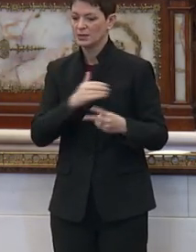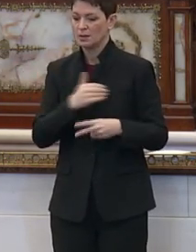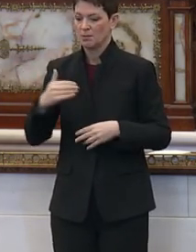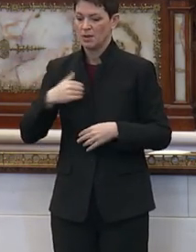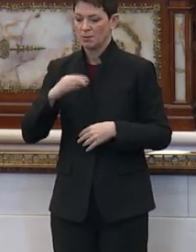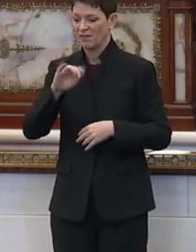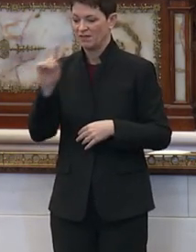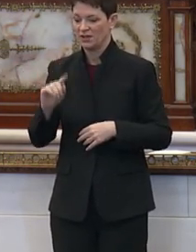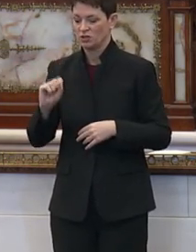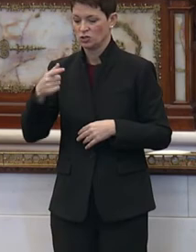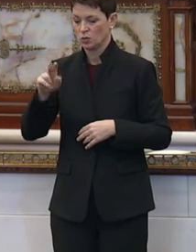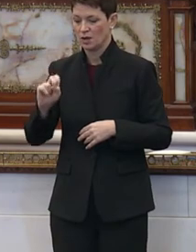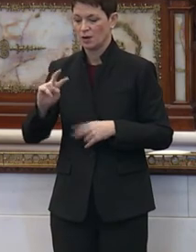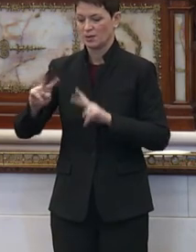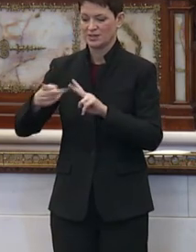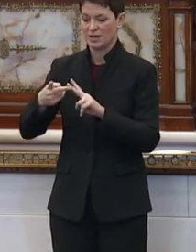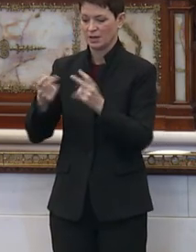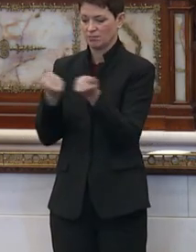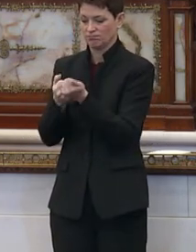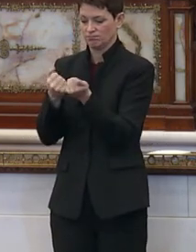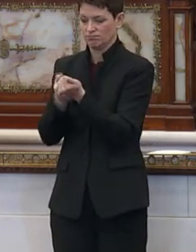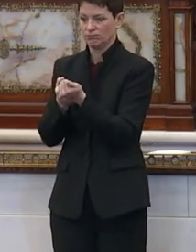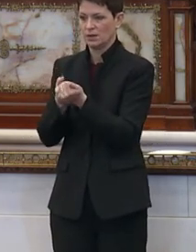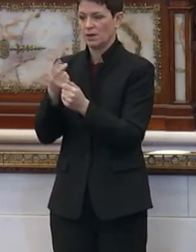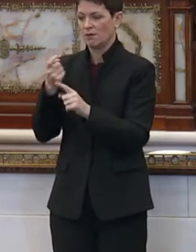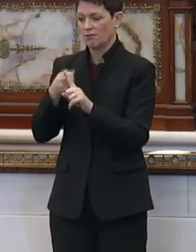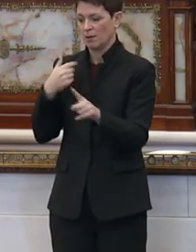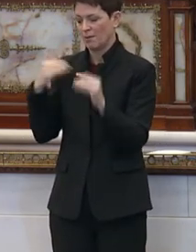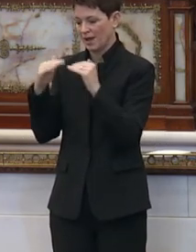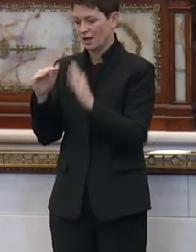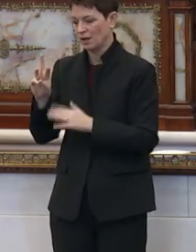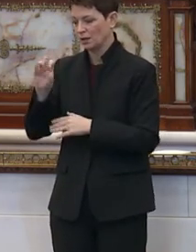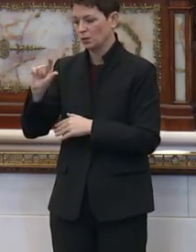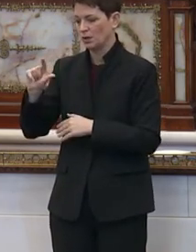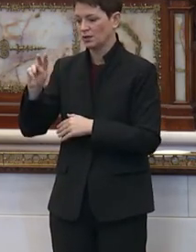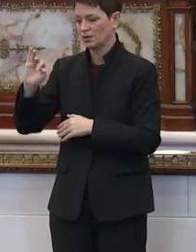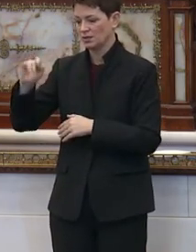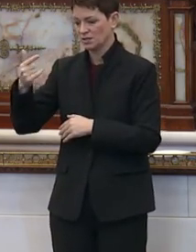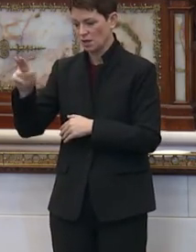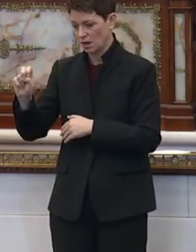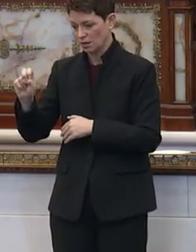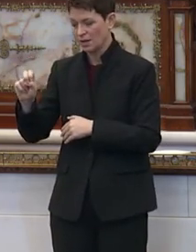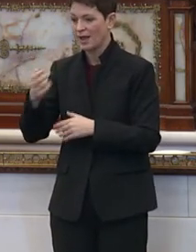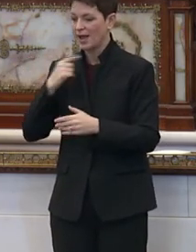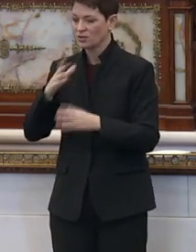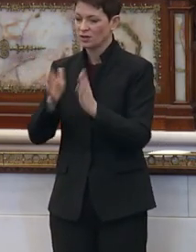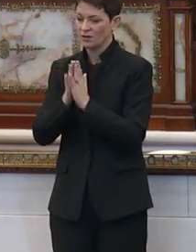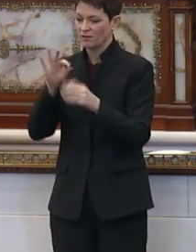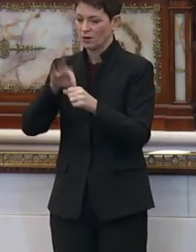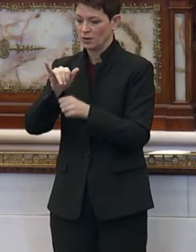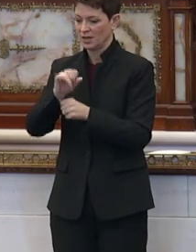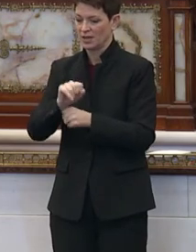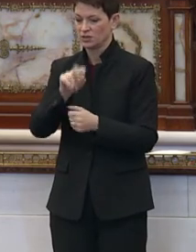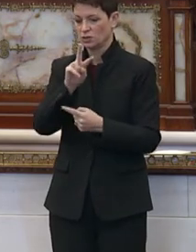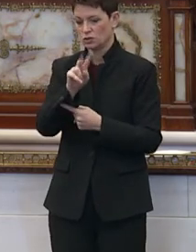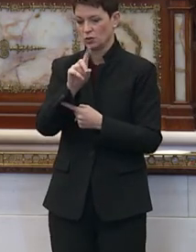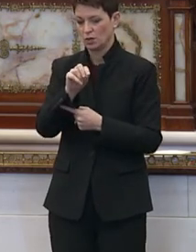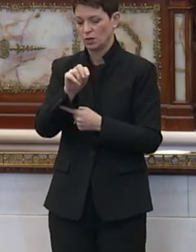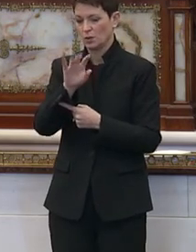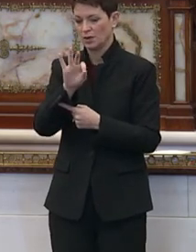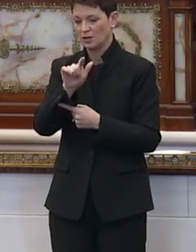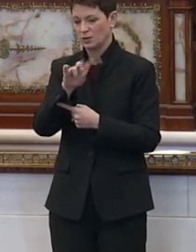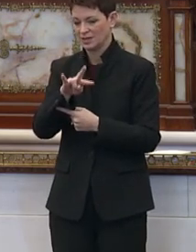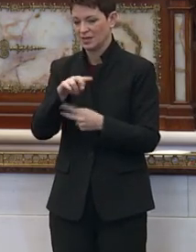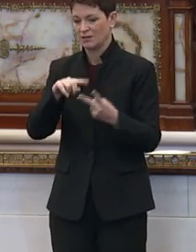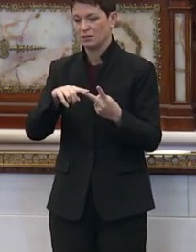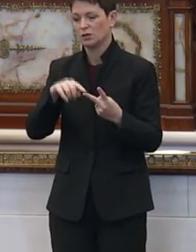Fifth Square, I would like to second a comment made by my colleague Will Tung and ask you to vote yes on bills